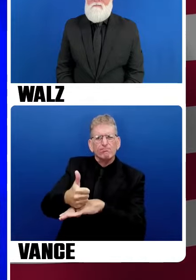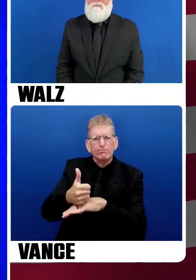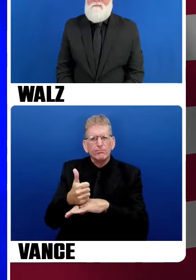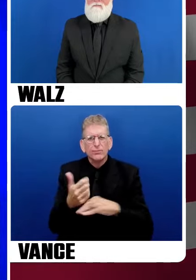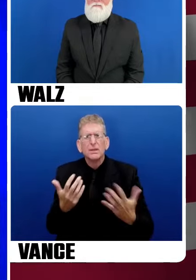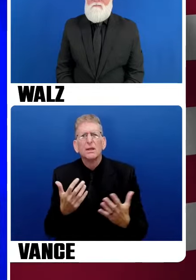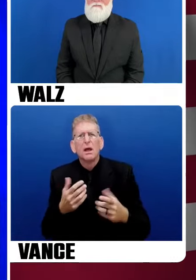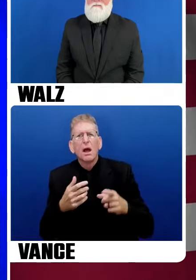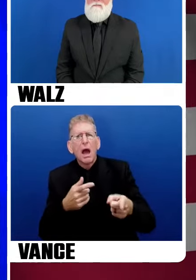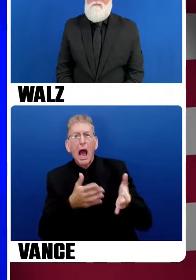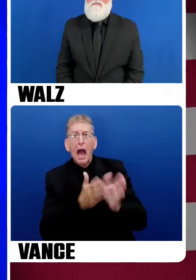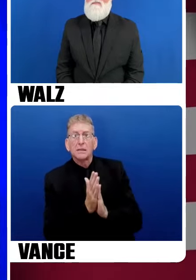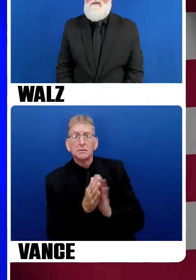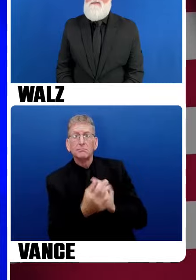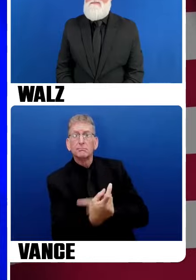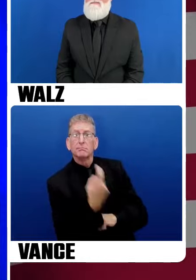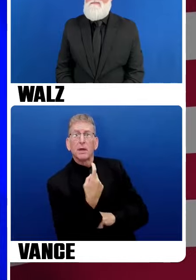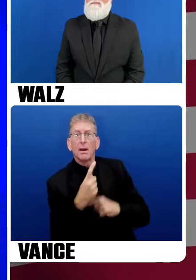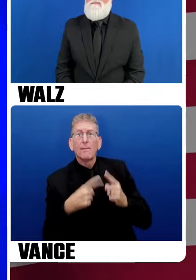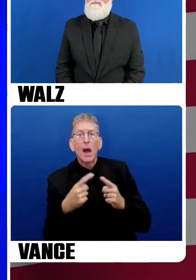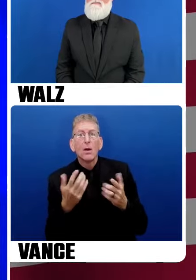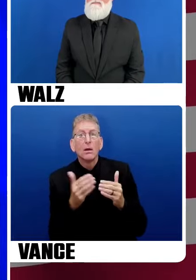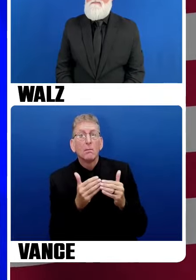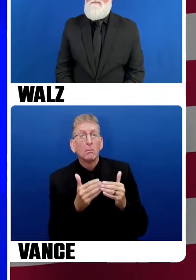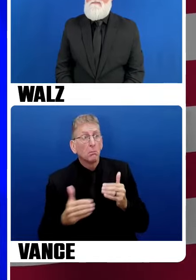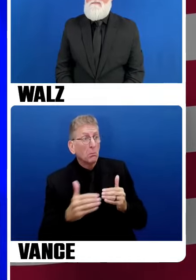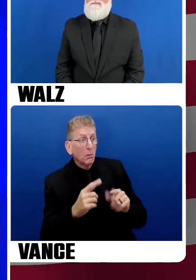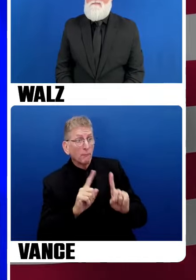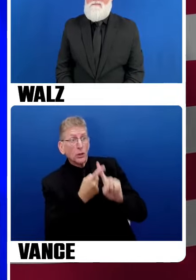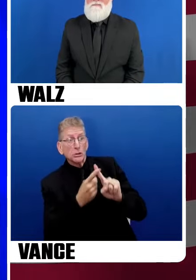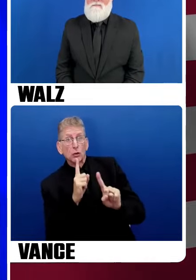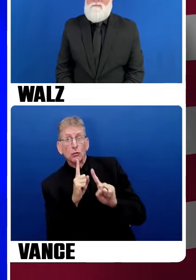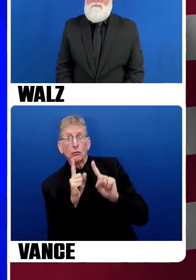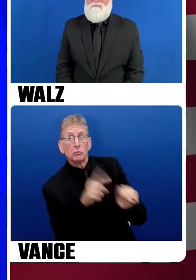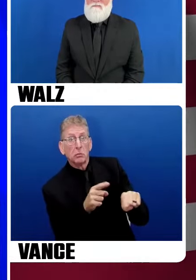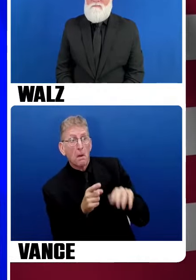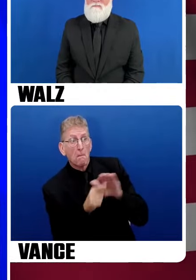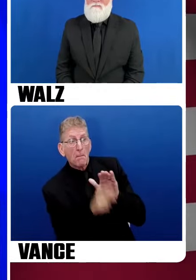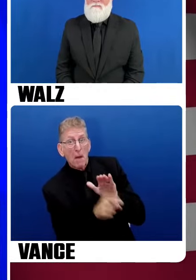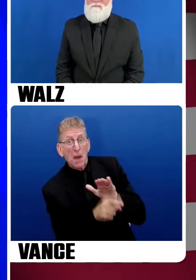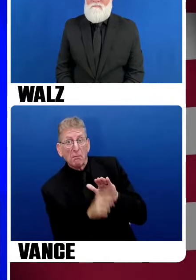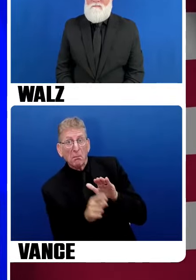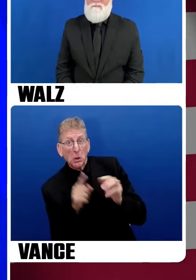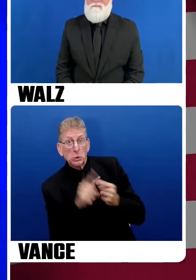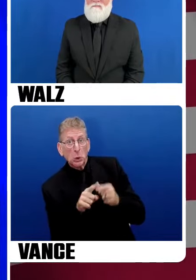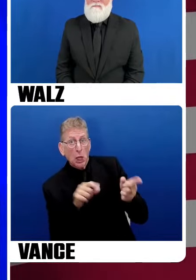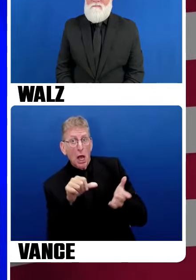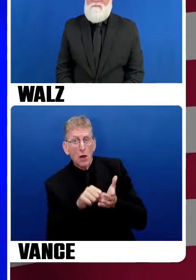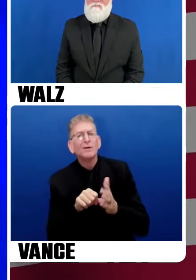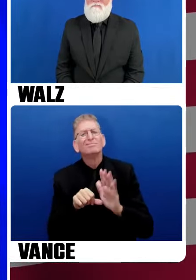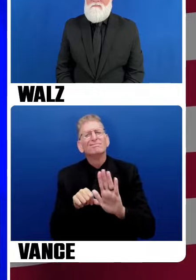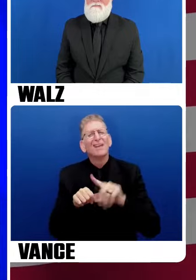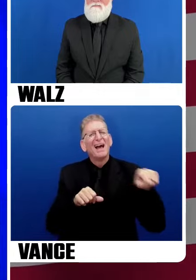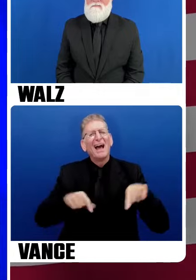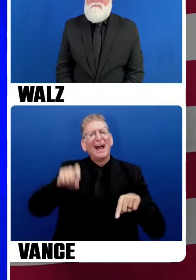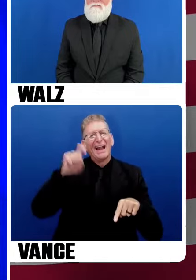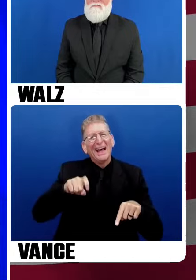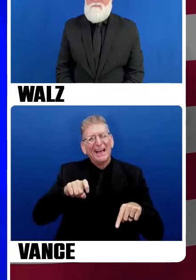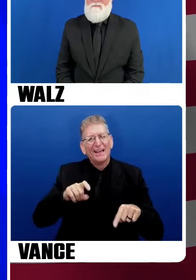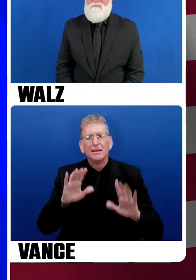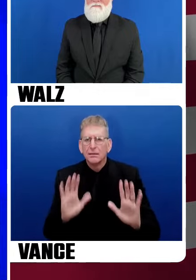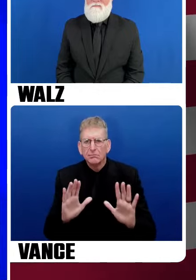what they think they need to do to keep their country safe, and we should support our allies wherever they are when they're fighting the bad guys. I think that's the right approach to